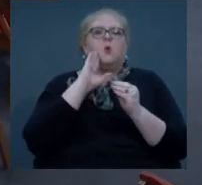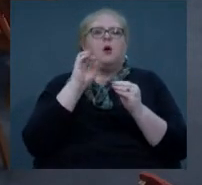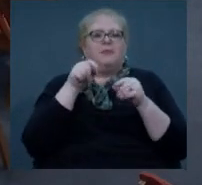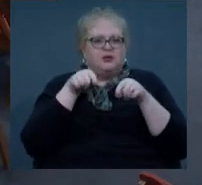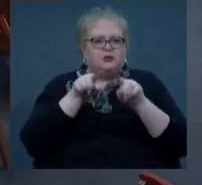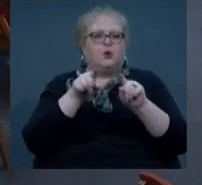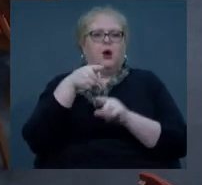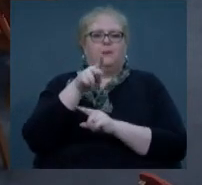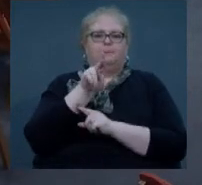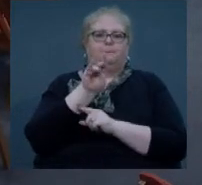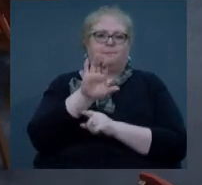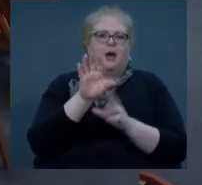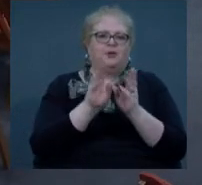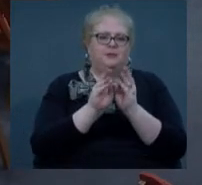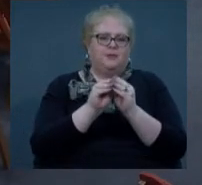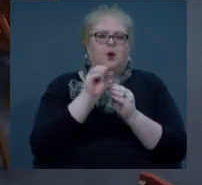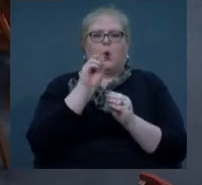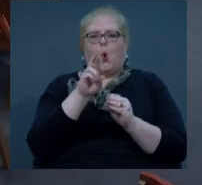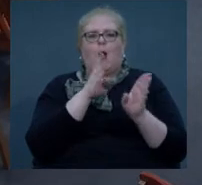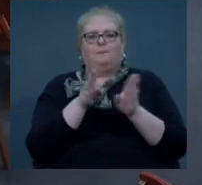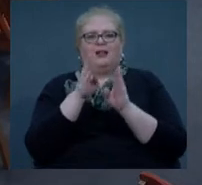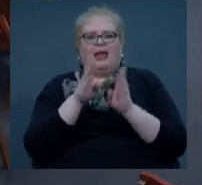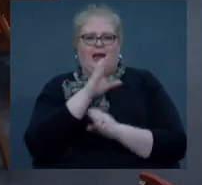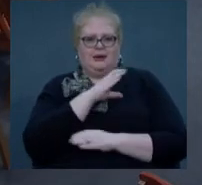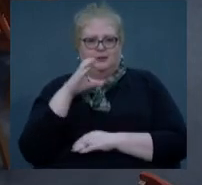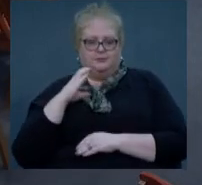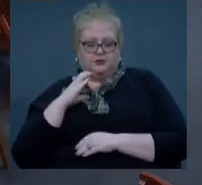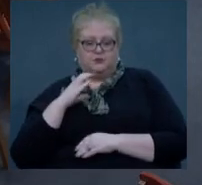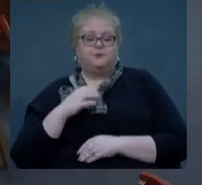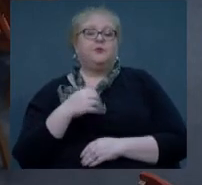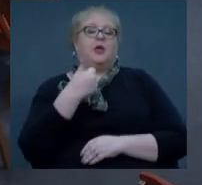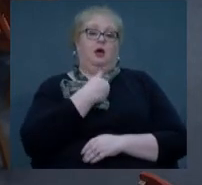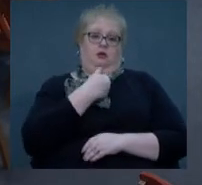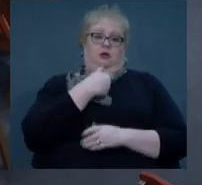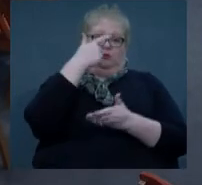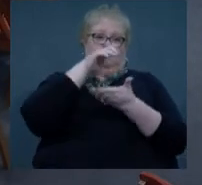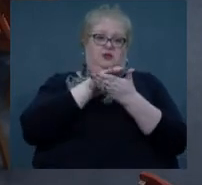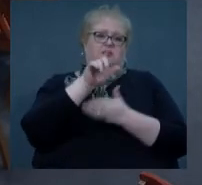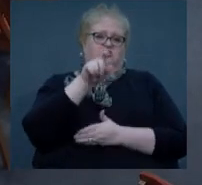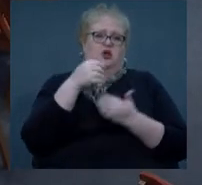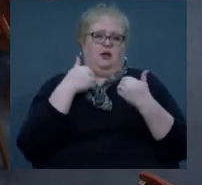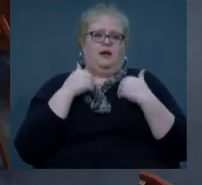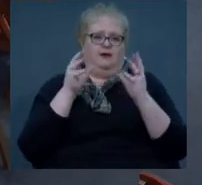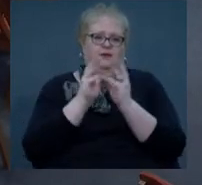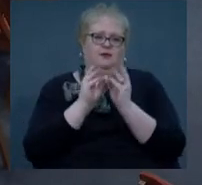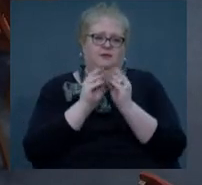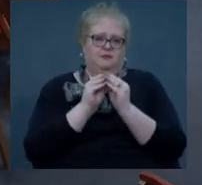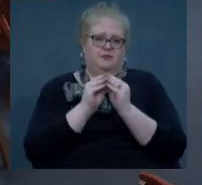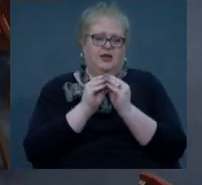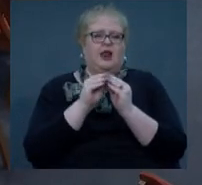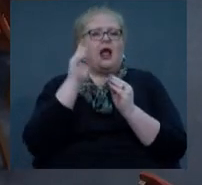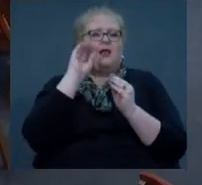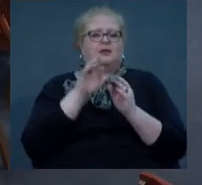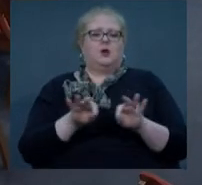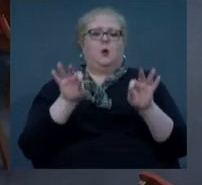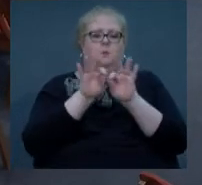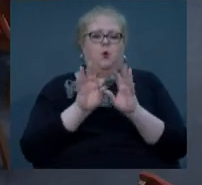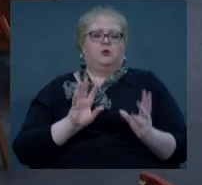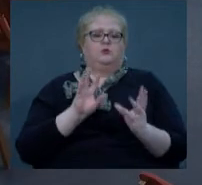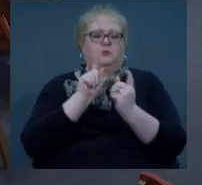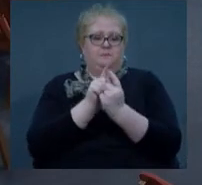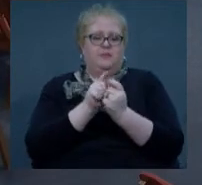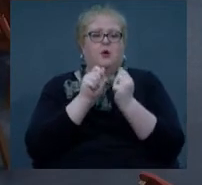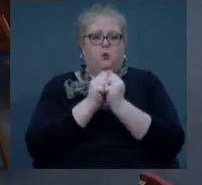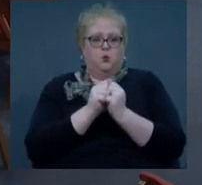I believe that there does need to be a meeting, and I've expressed that of meeting with the applicant and going through all